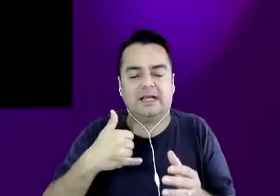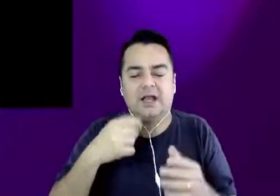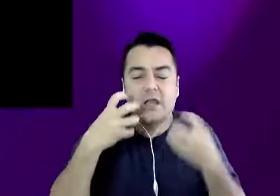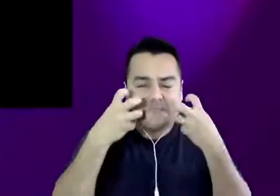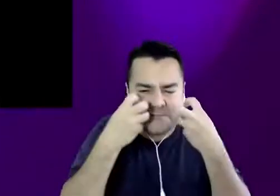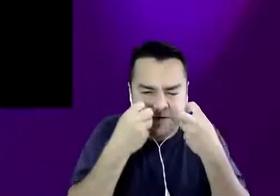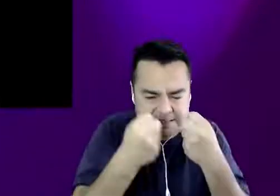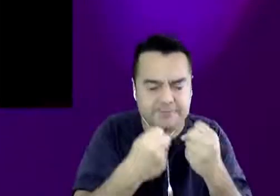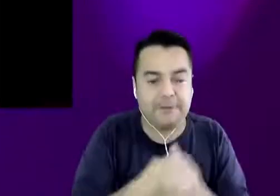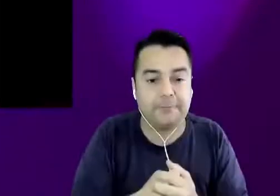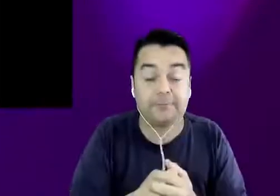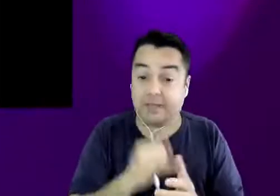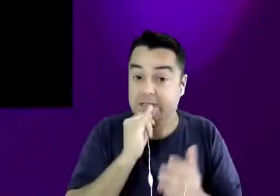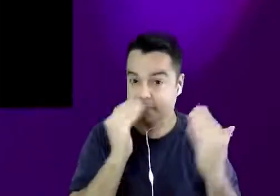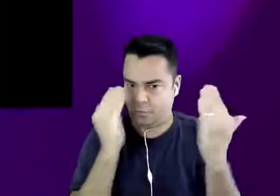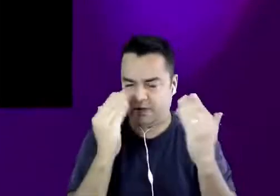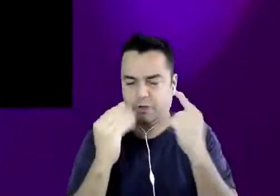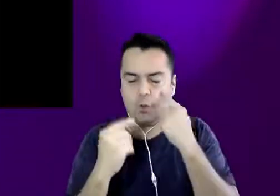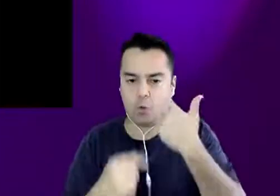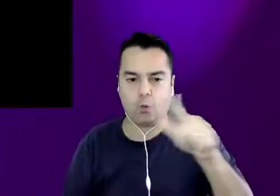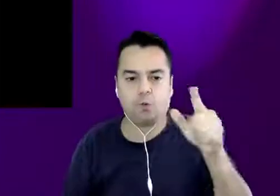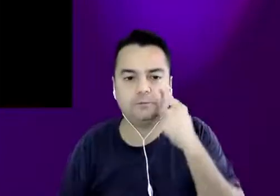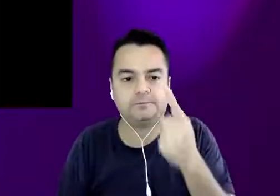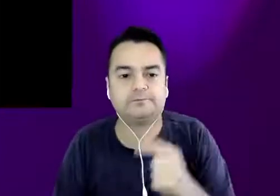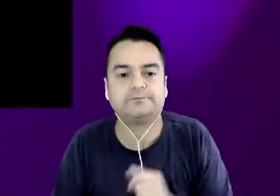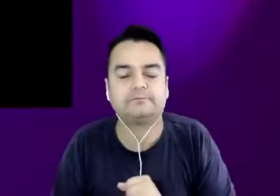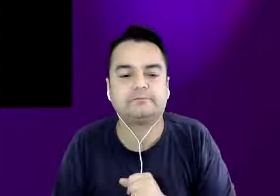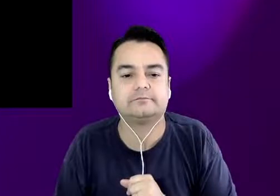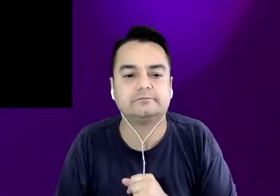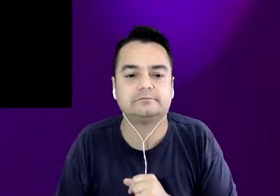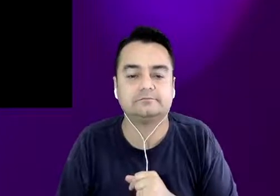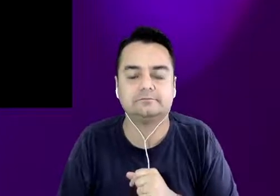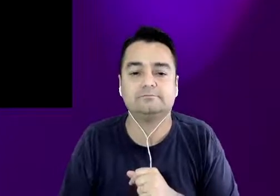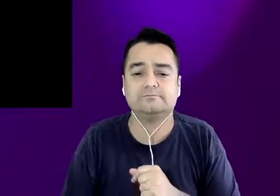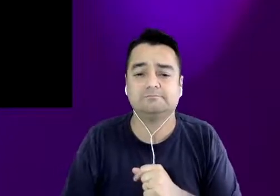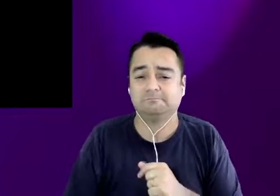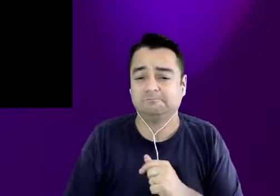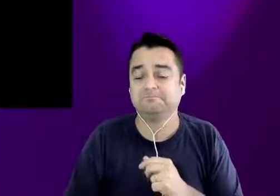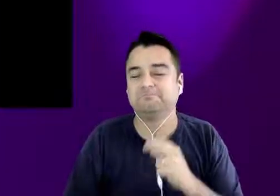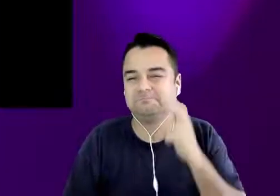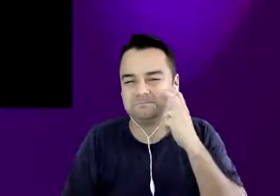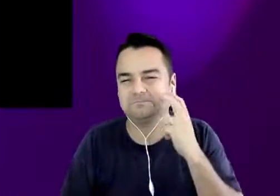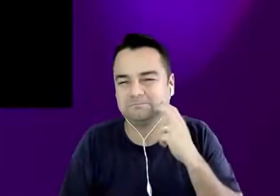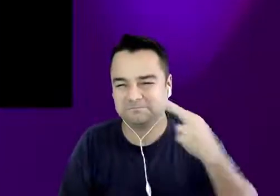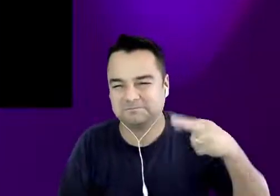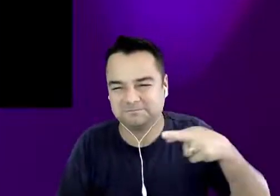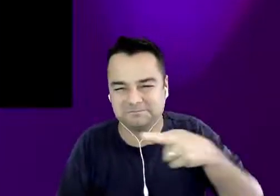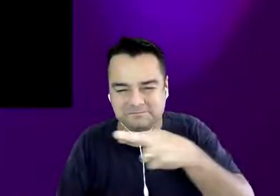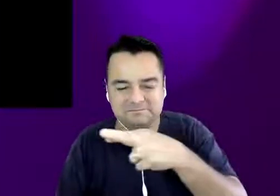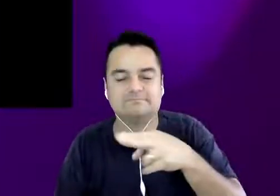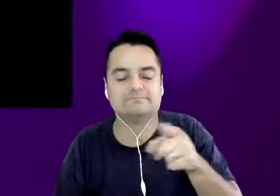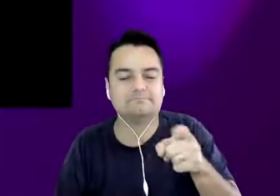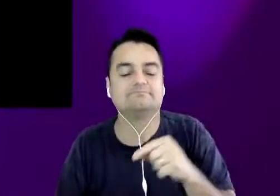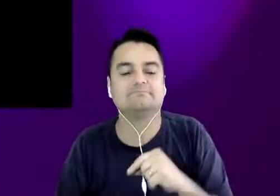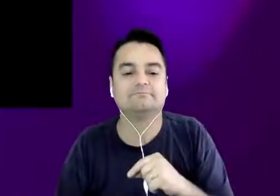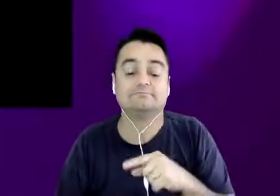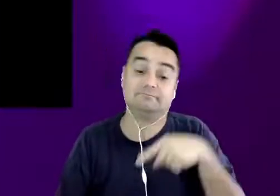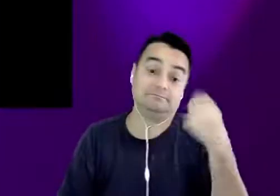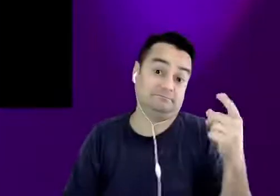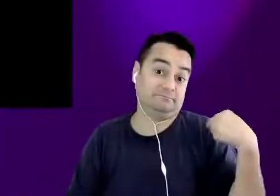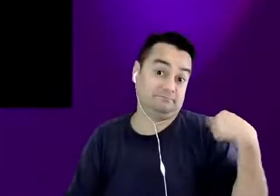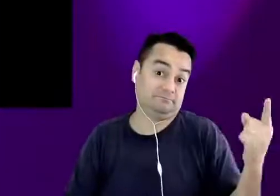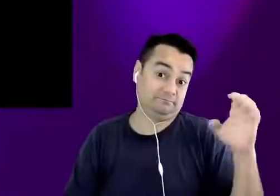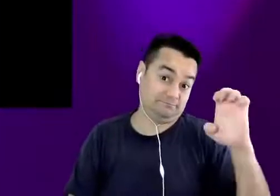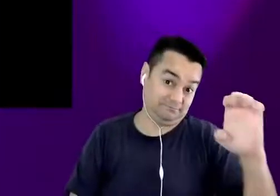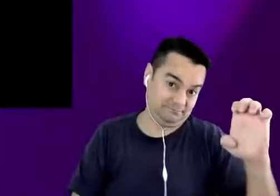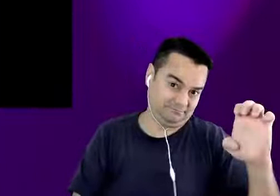see, this is a mouse that on the left-hand side, before treated with the senolytics, so